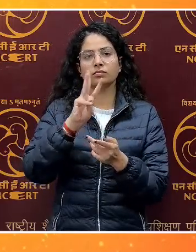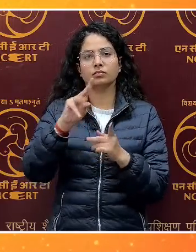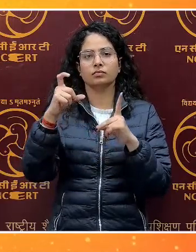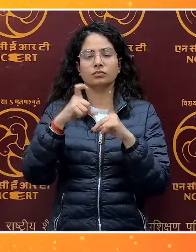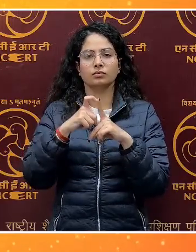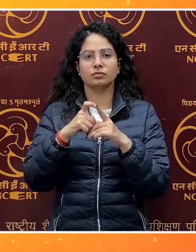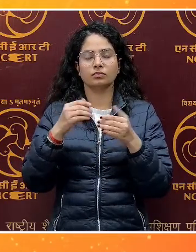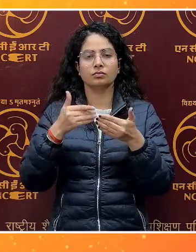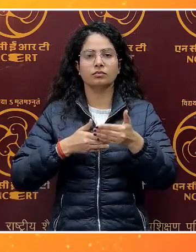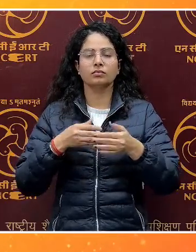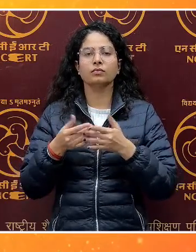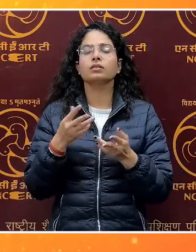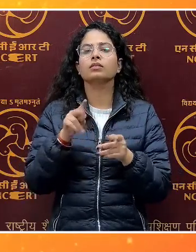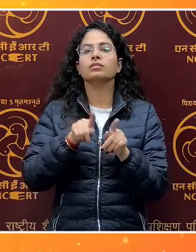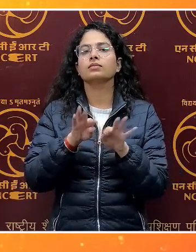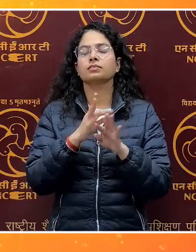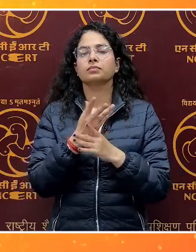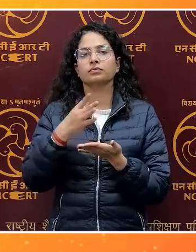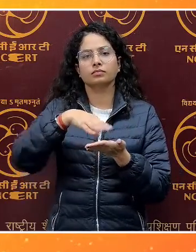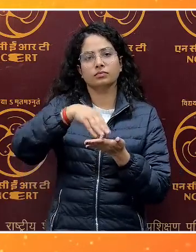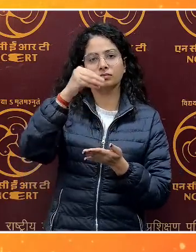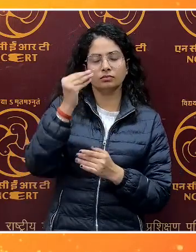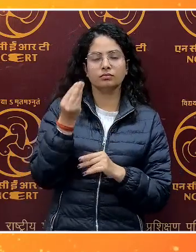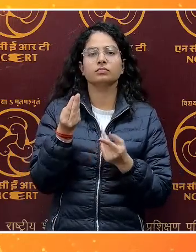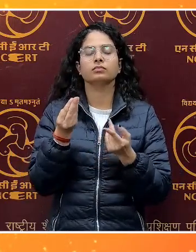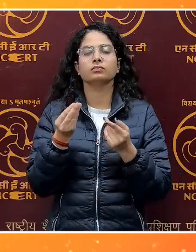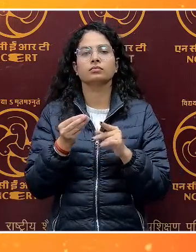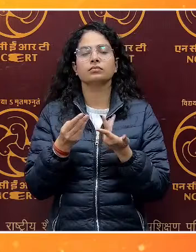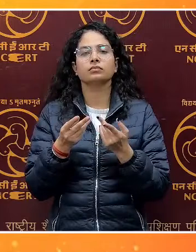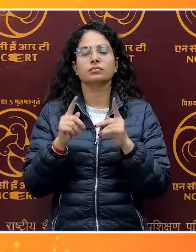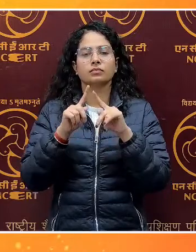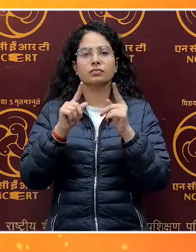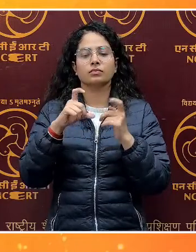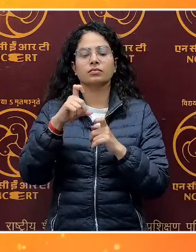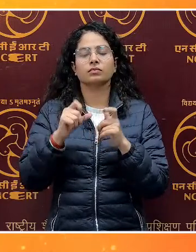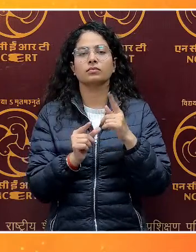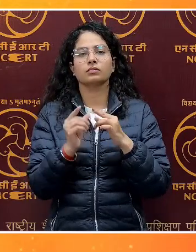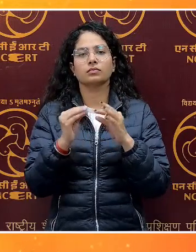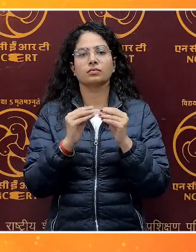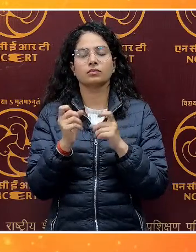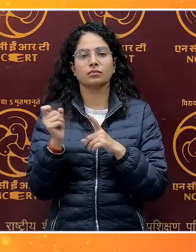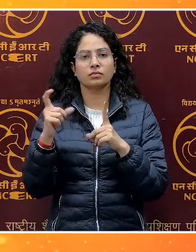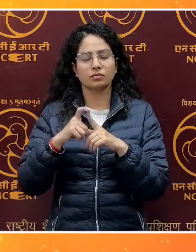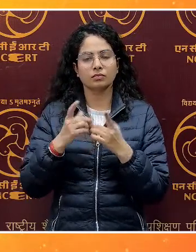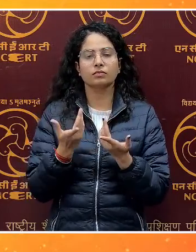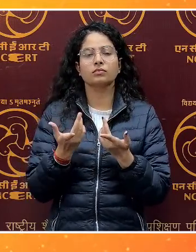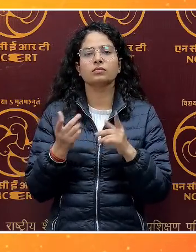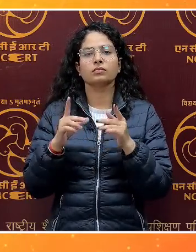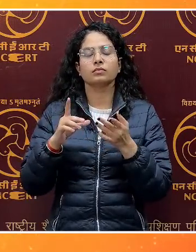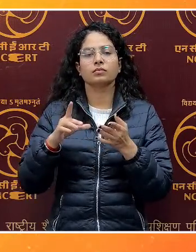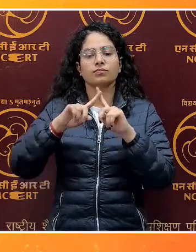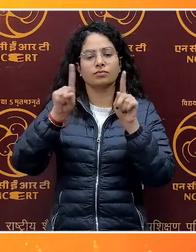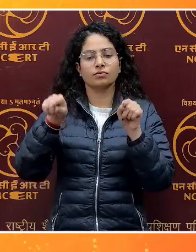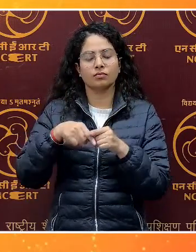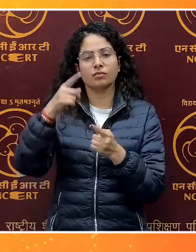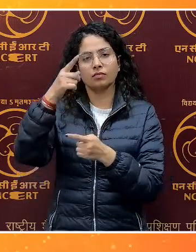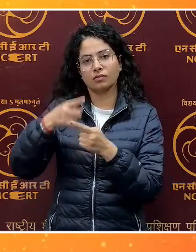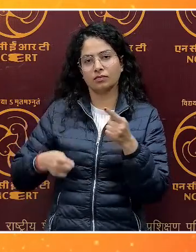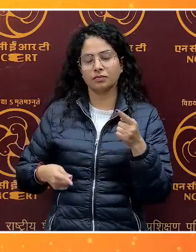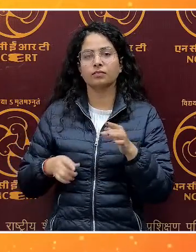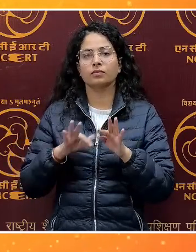shapes like cubes, cuboids, cylinders, cones, spheres,